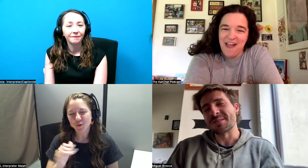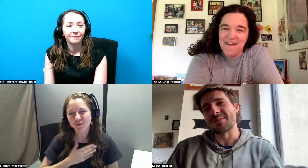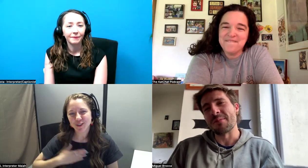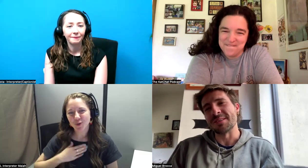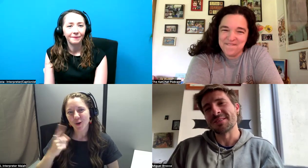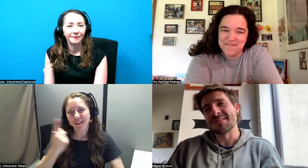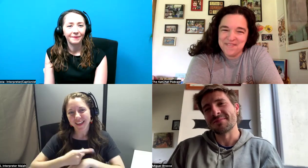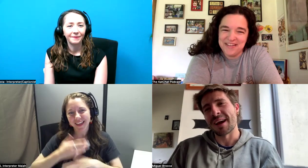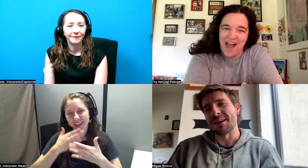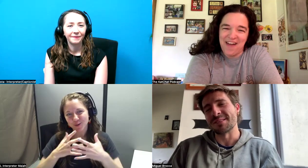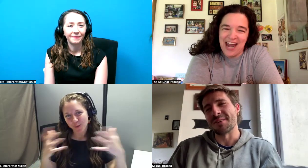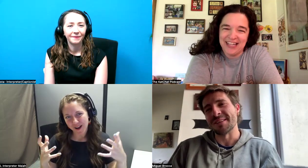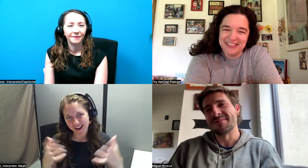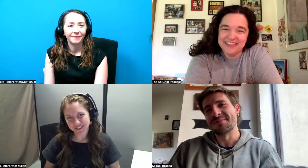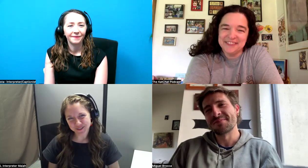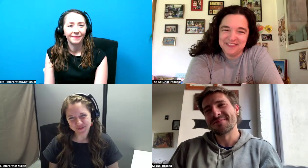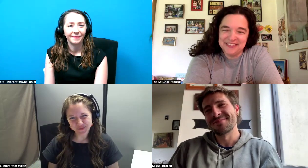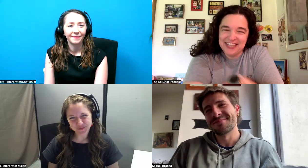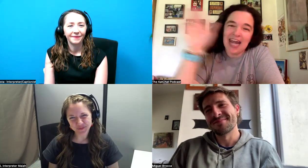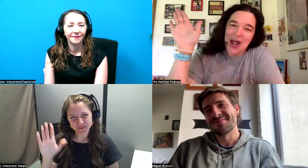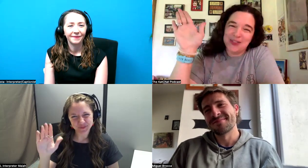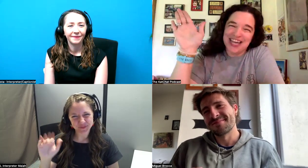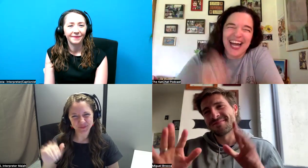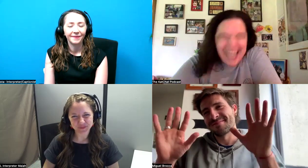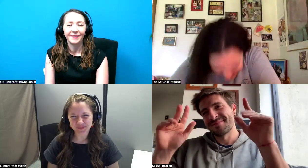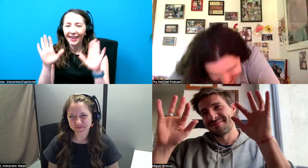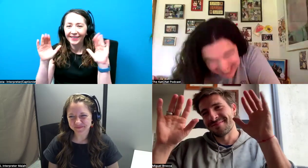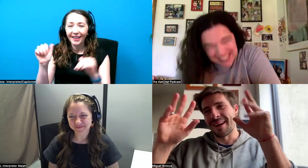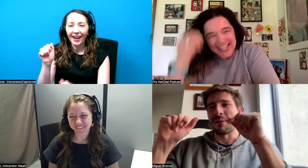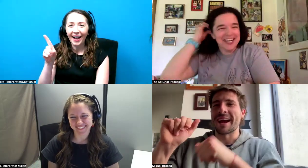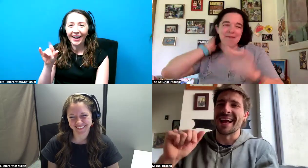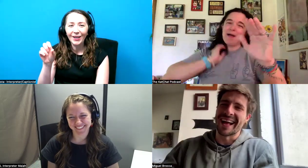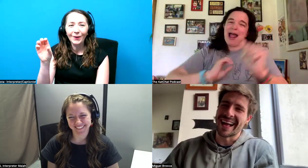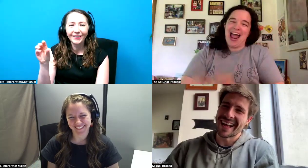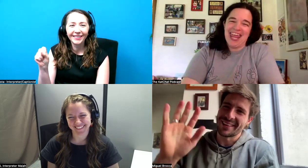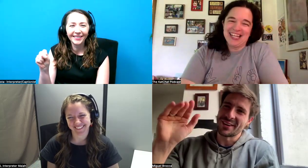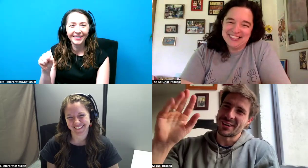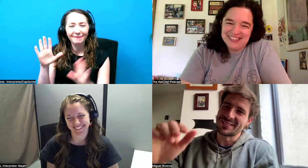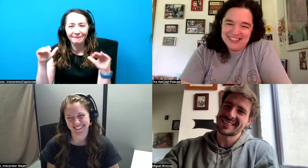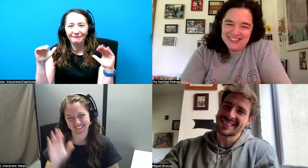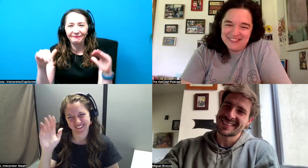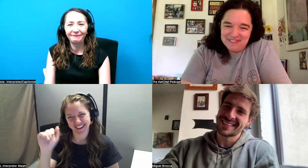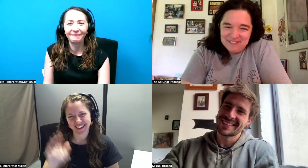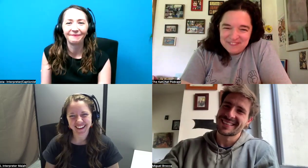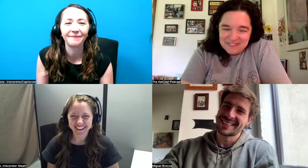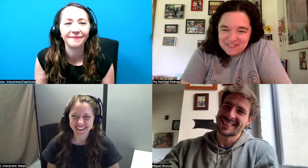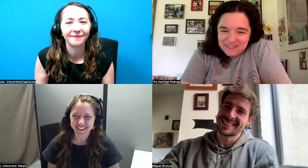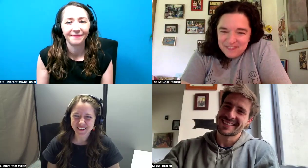Thank you so much. Have lots of fun. Adios. Bye bye. Bye bye. Adios.